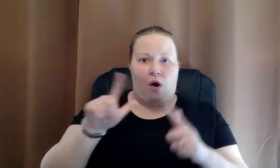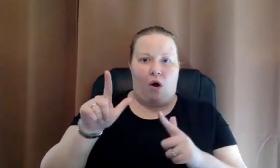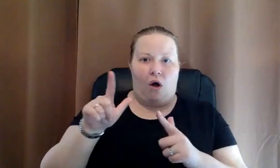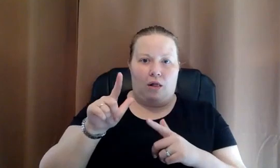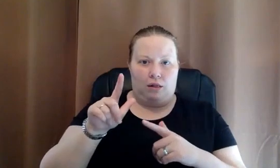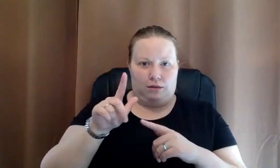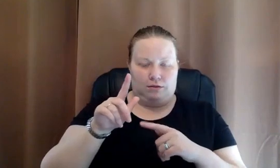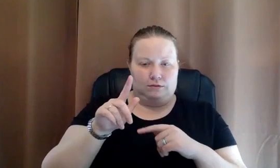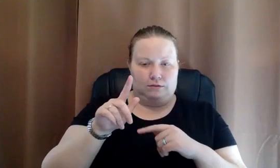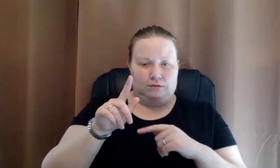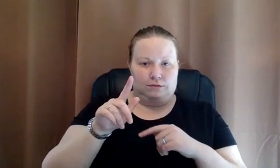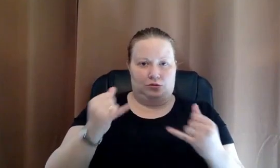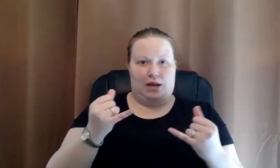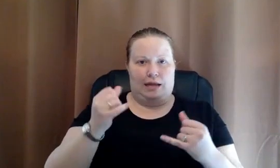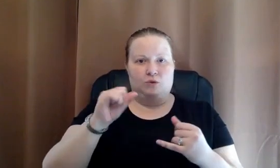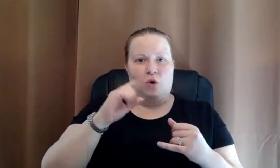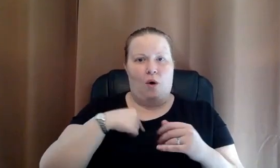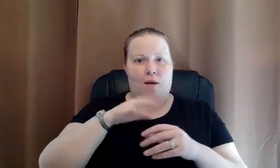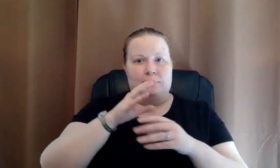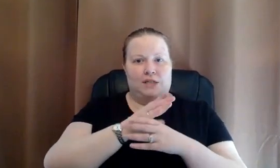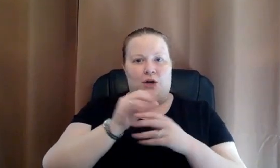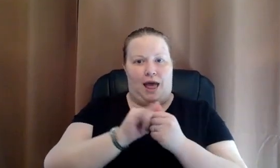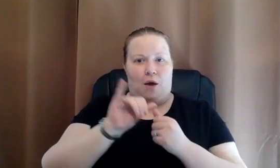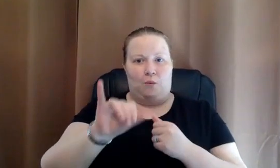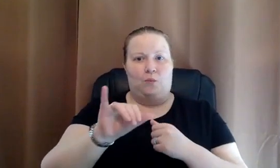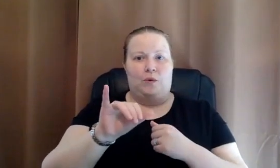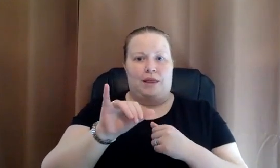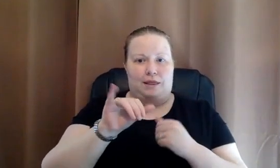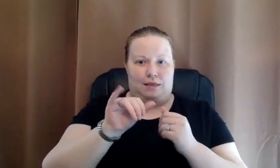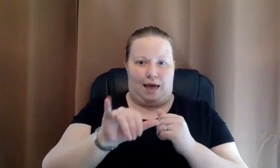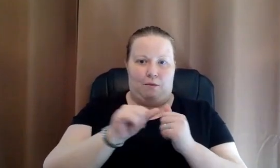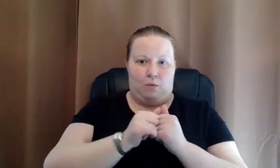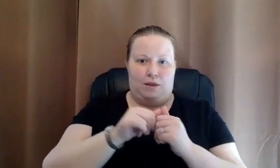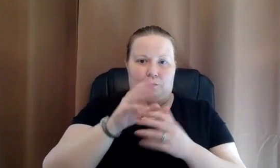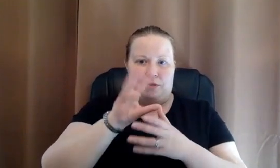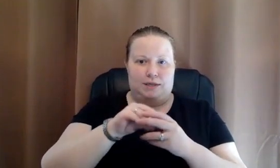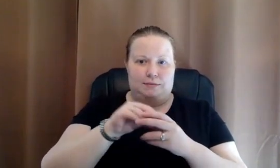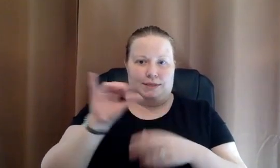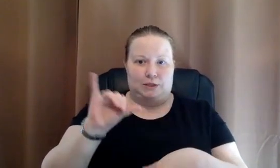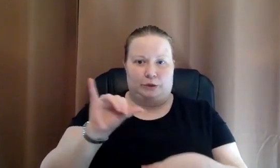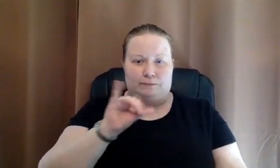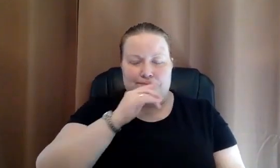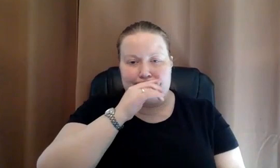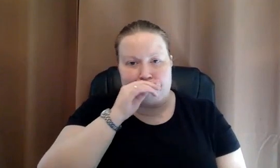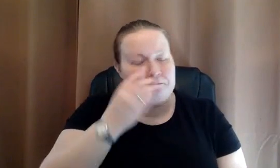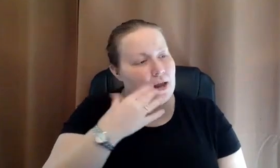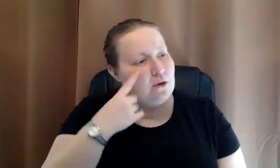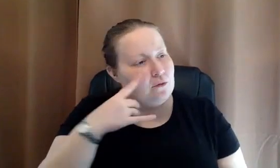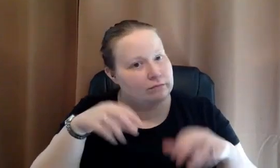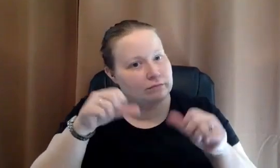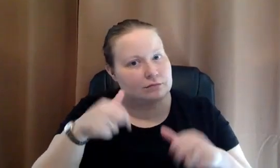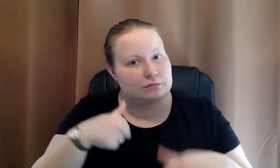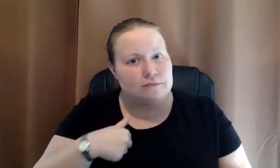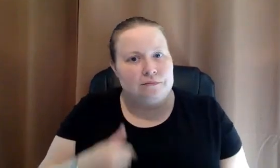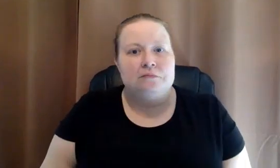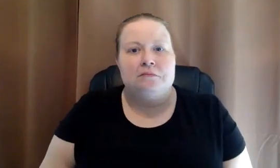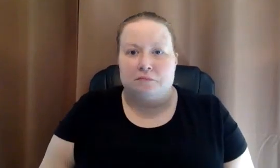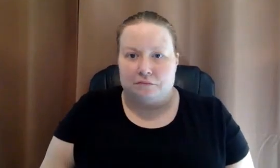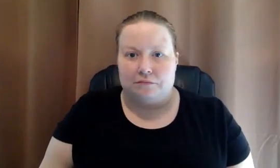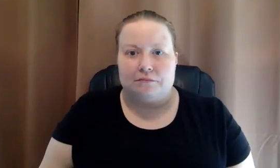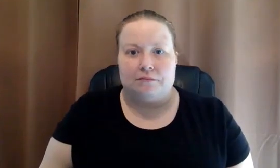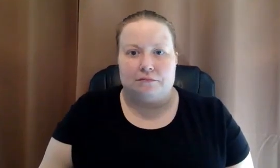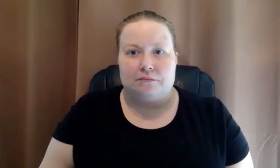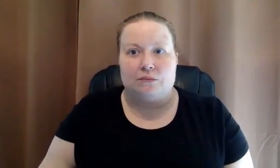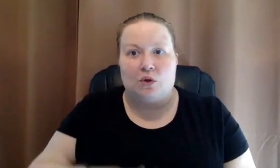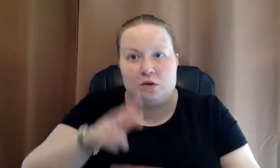with all of our participants too. Thank you. Thank you so much for having me. Sure, thank you, Beth. Okay, with just